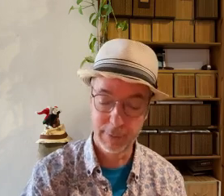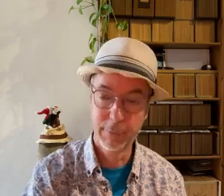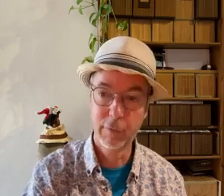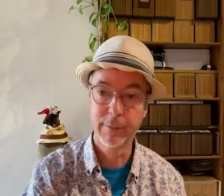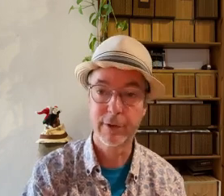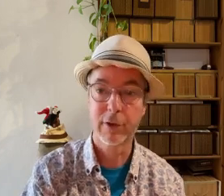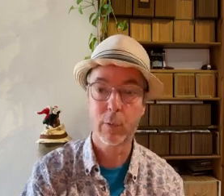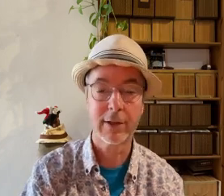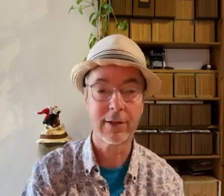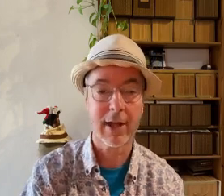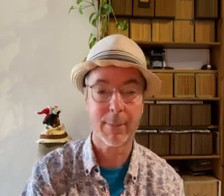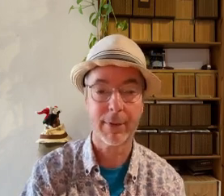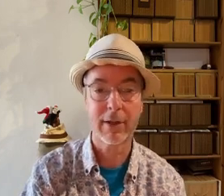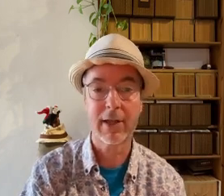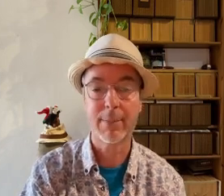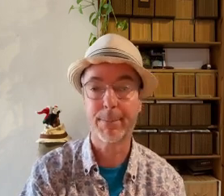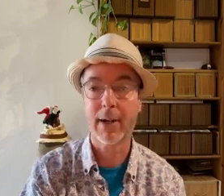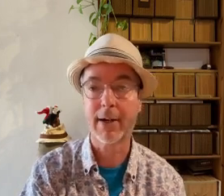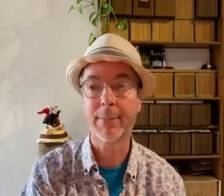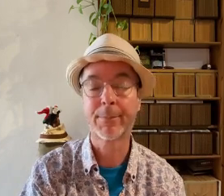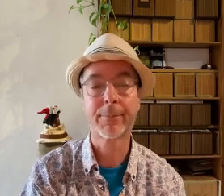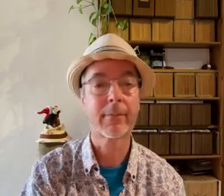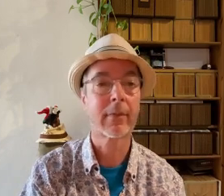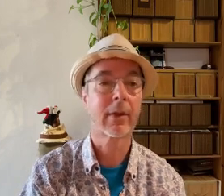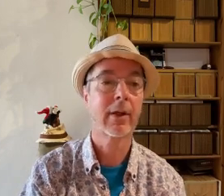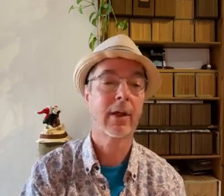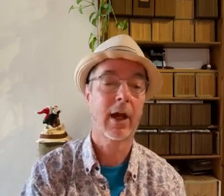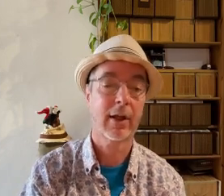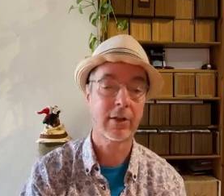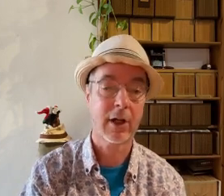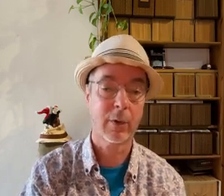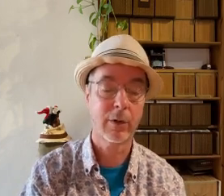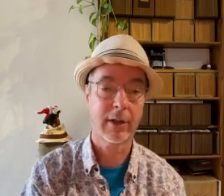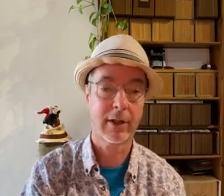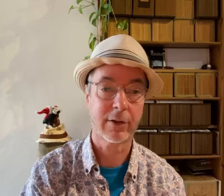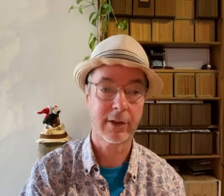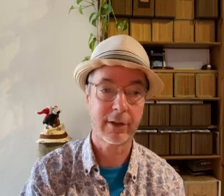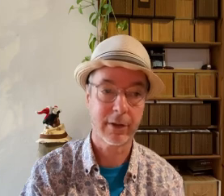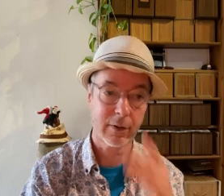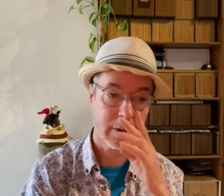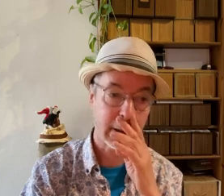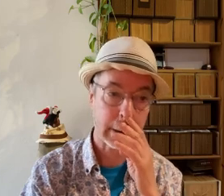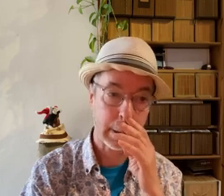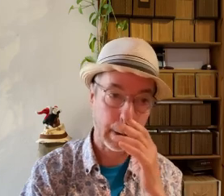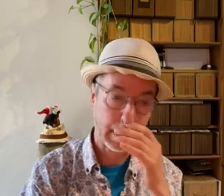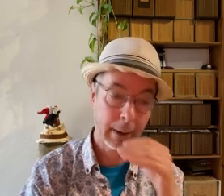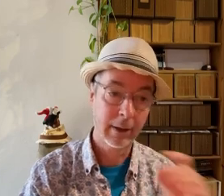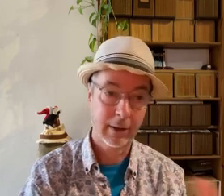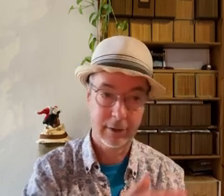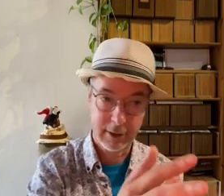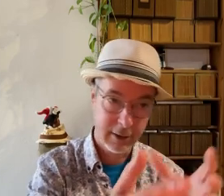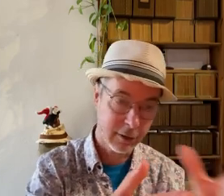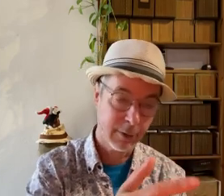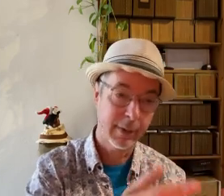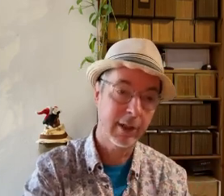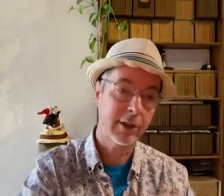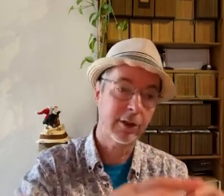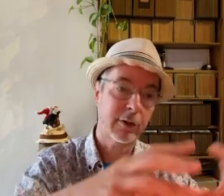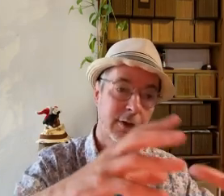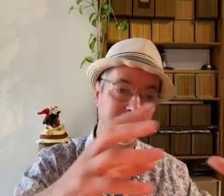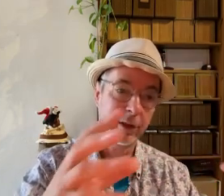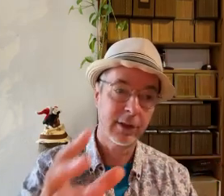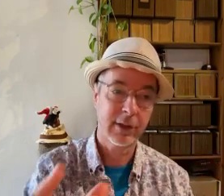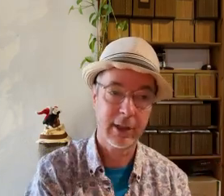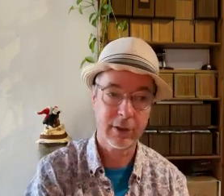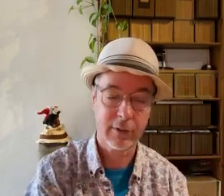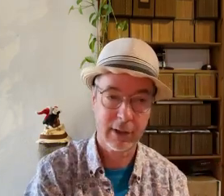perform the movement. So what is happening in ma? And that's how you can associate it correctly. You see these combinations.